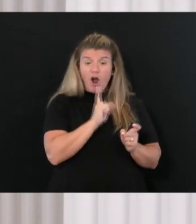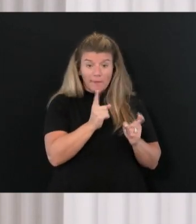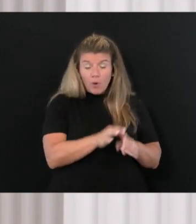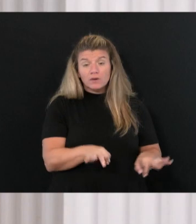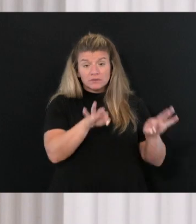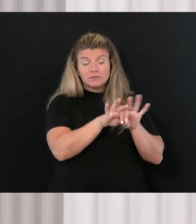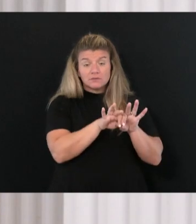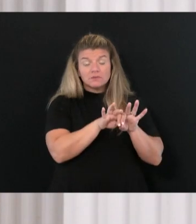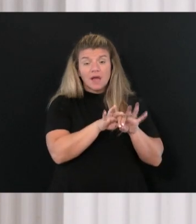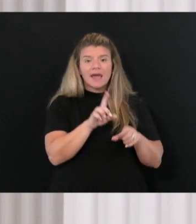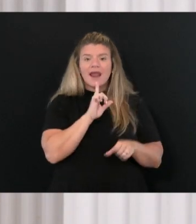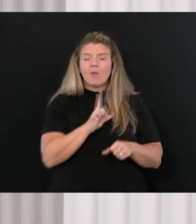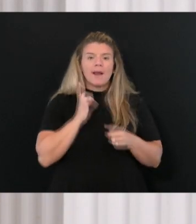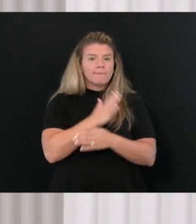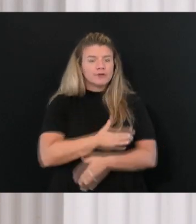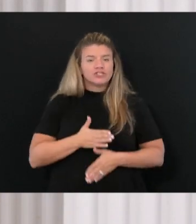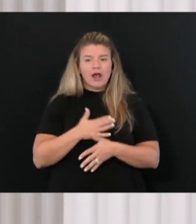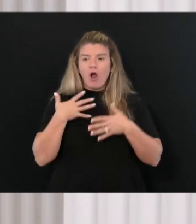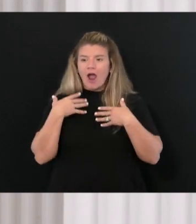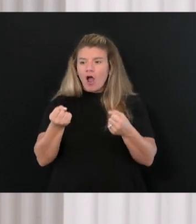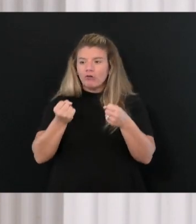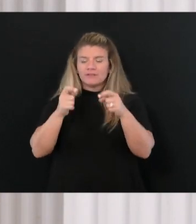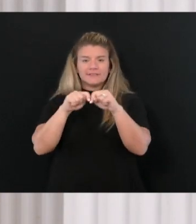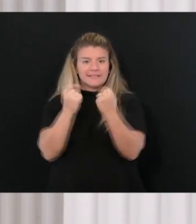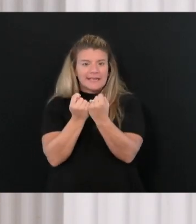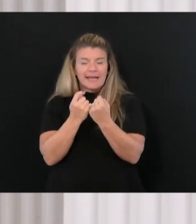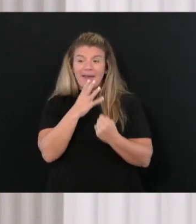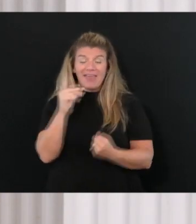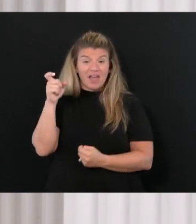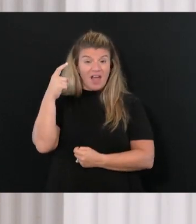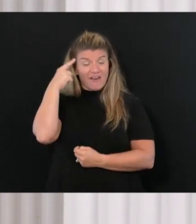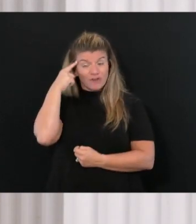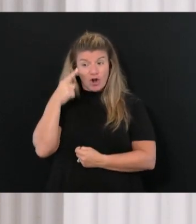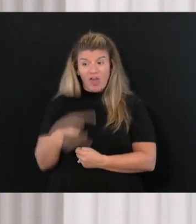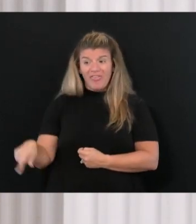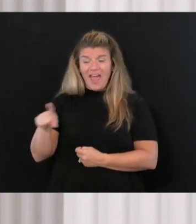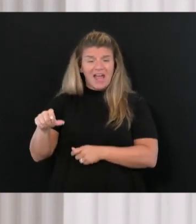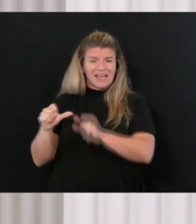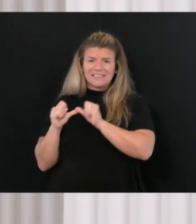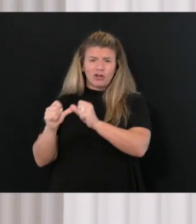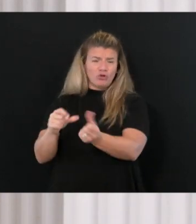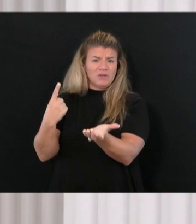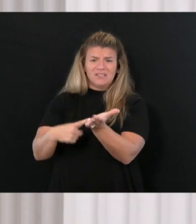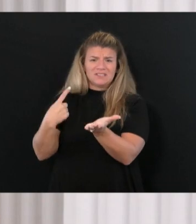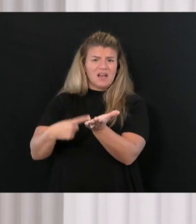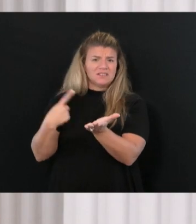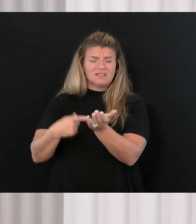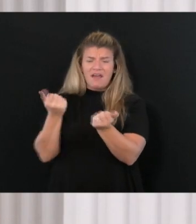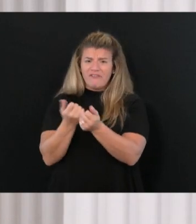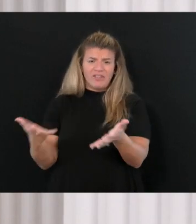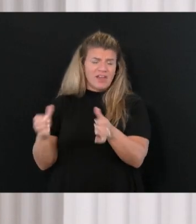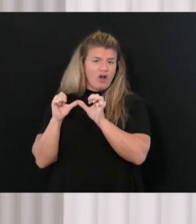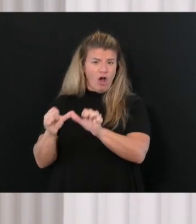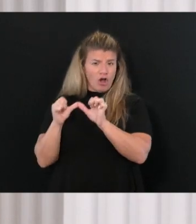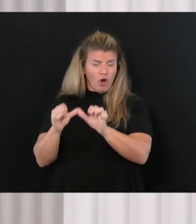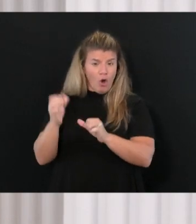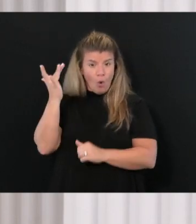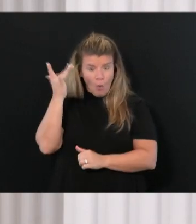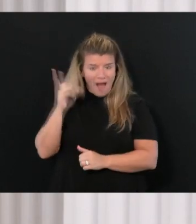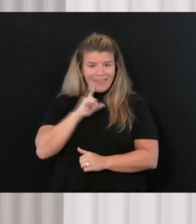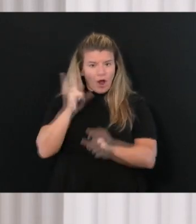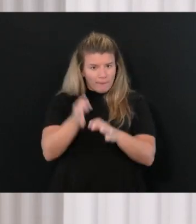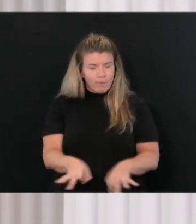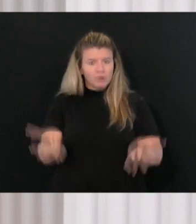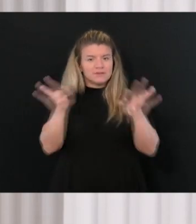that our health officials and the governor has never stopped discussing these tweaks. These are all important as we lead up to